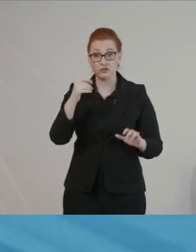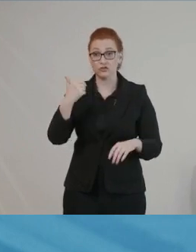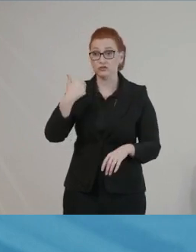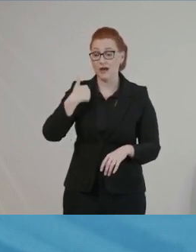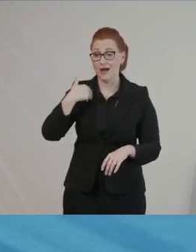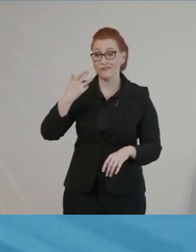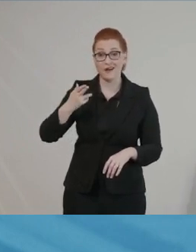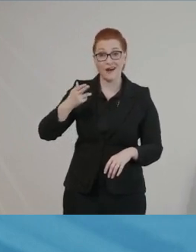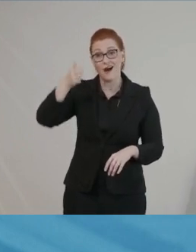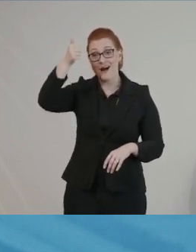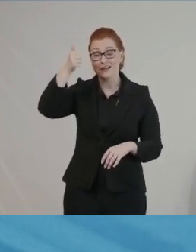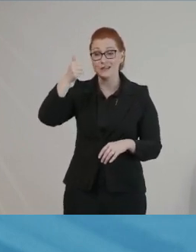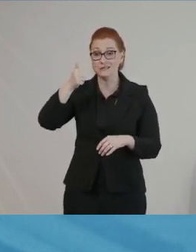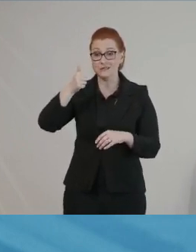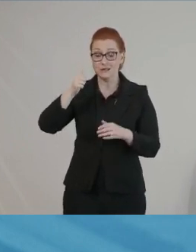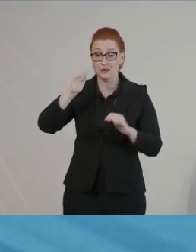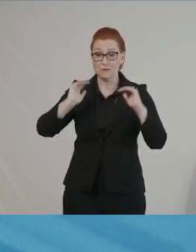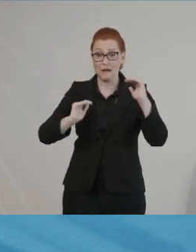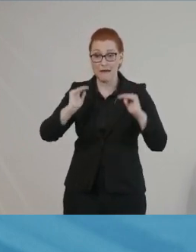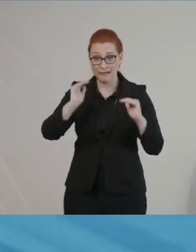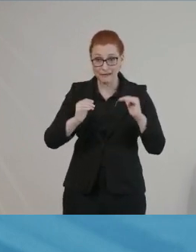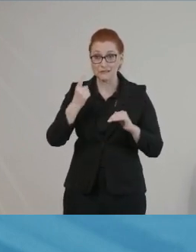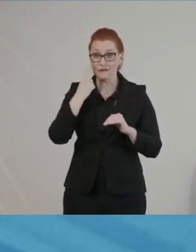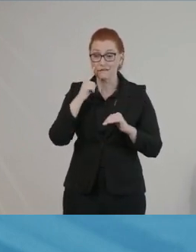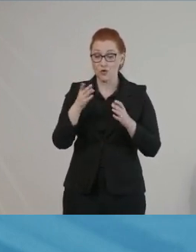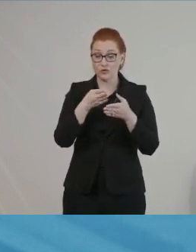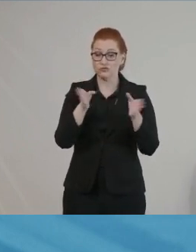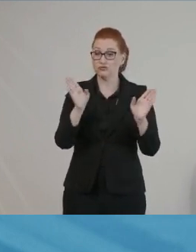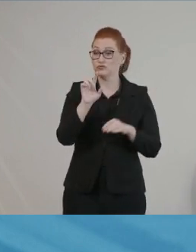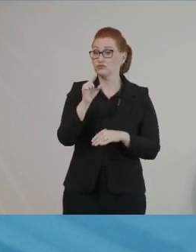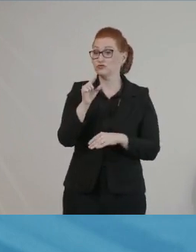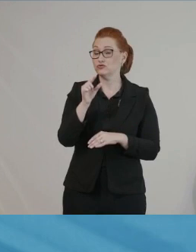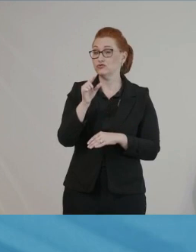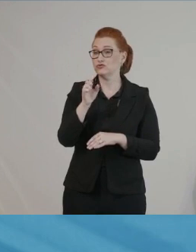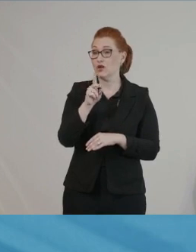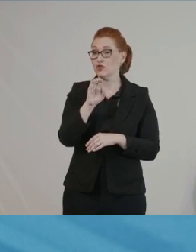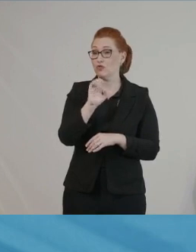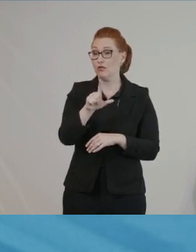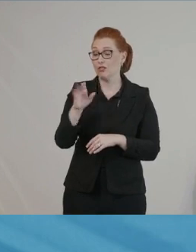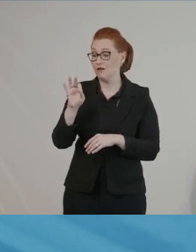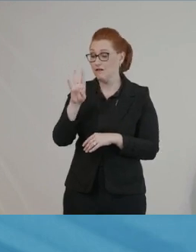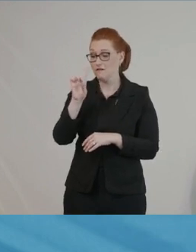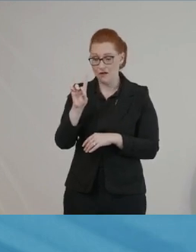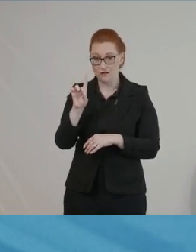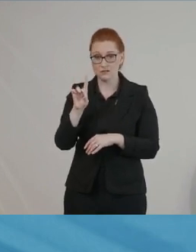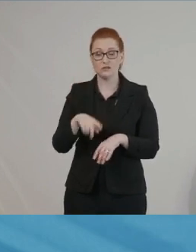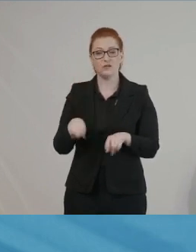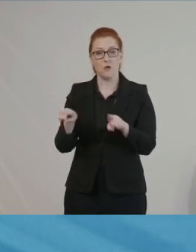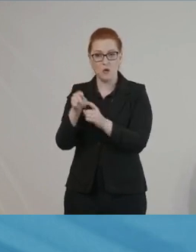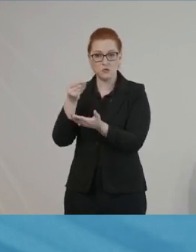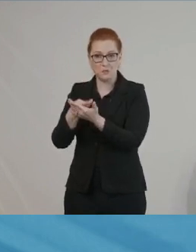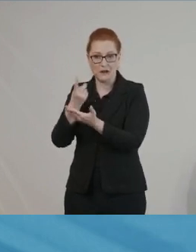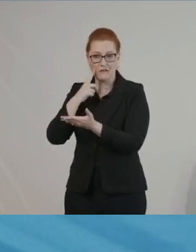billion balance in the rainy day fund, and there was going to be additional expenditures for the Department of Health Services